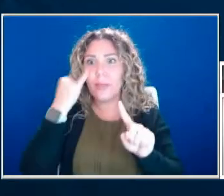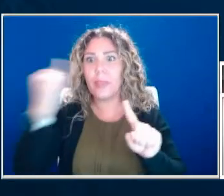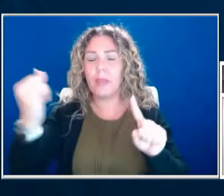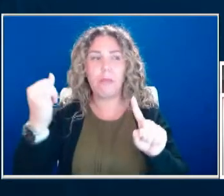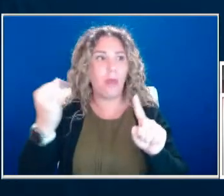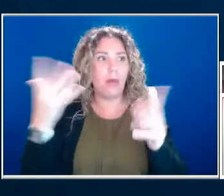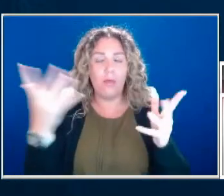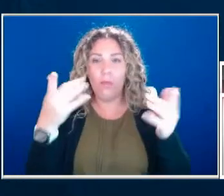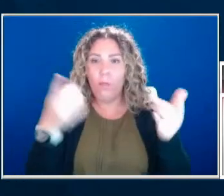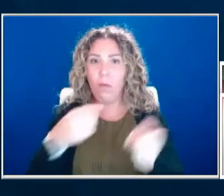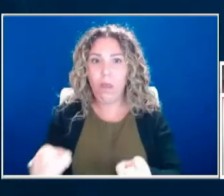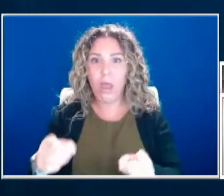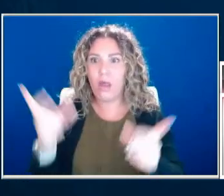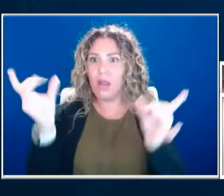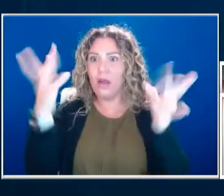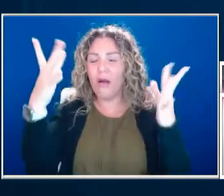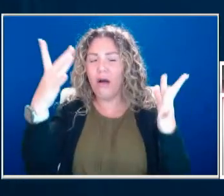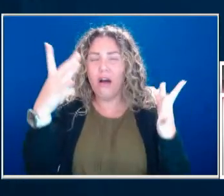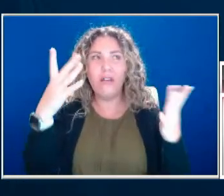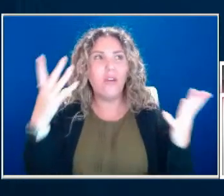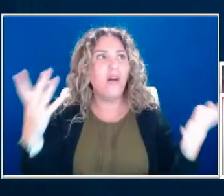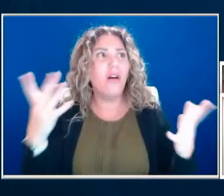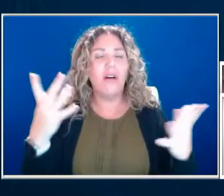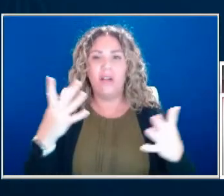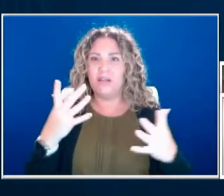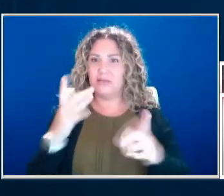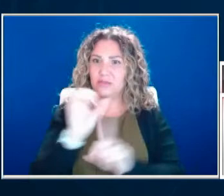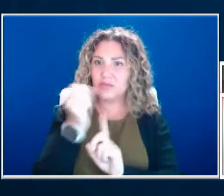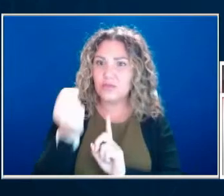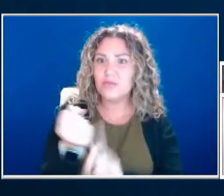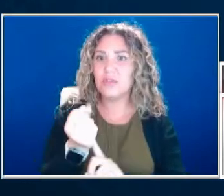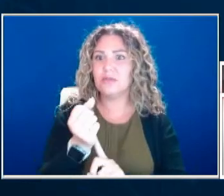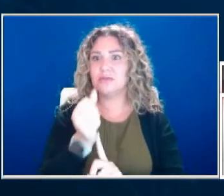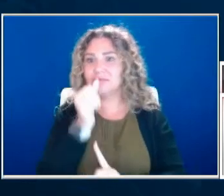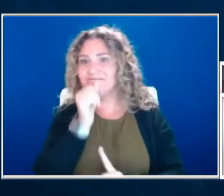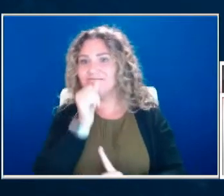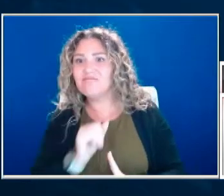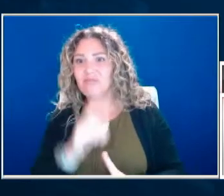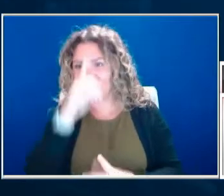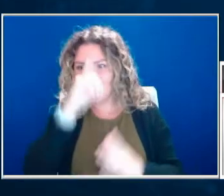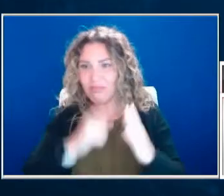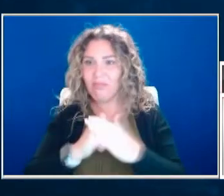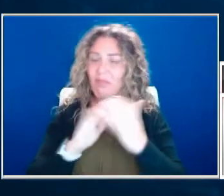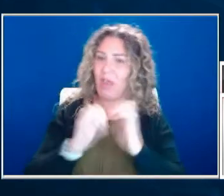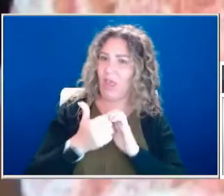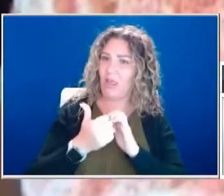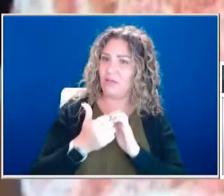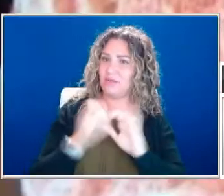a nightmare, because nobody expects their 15-year-old to suffer a stroke. Just how is the family doing as a whole?